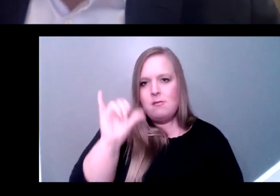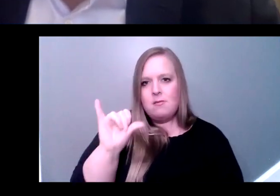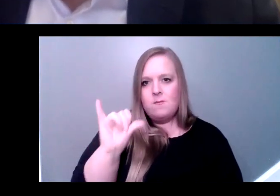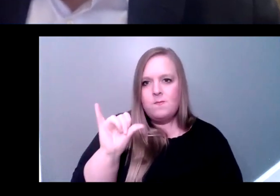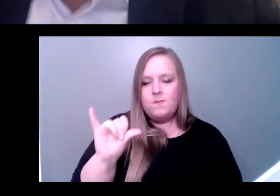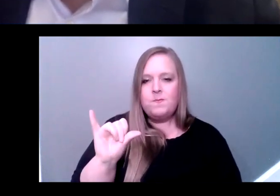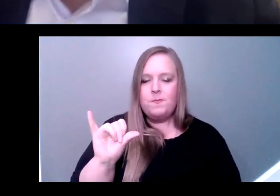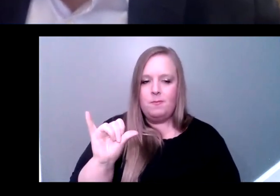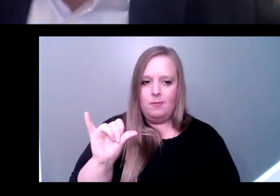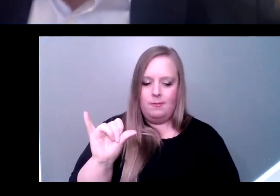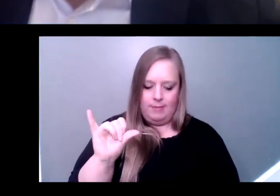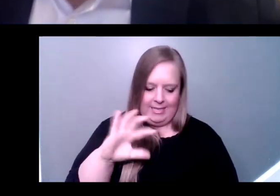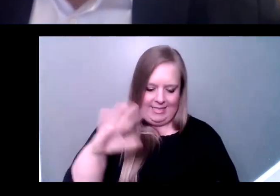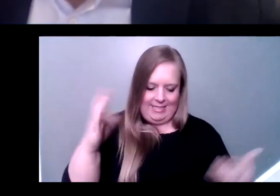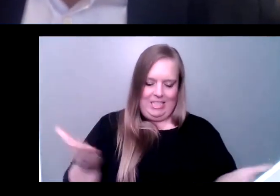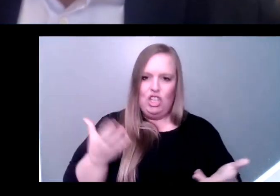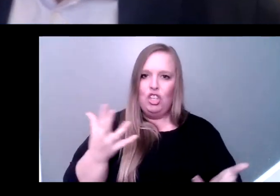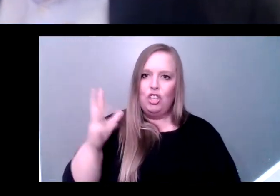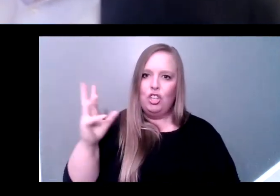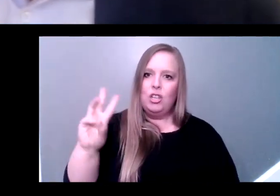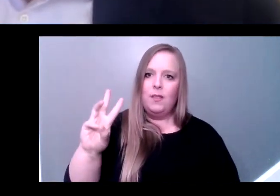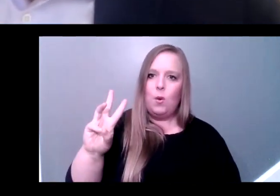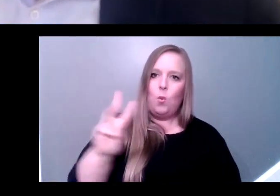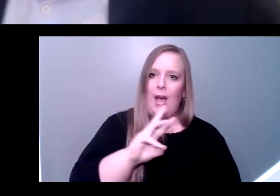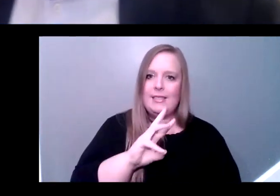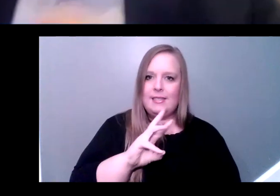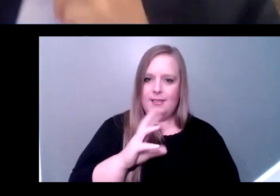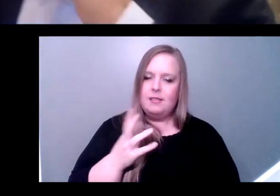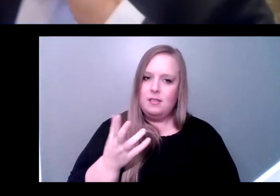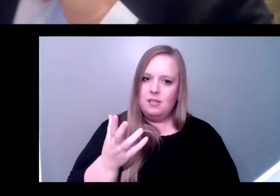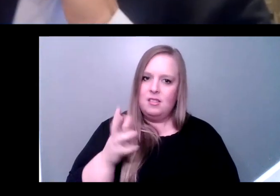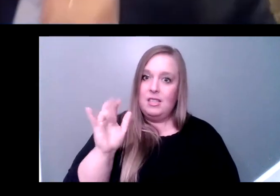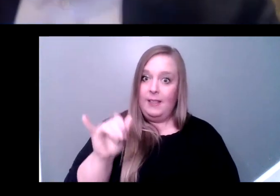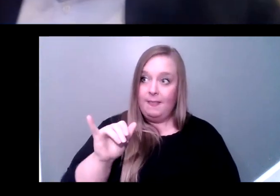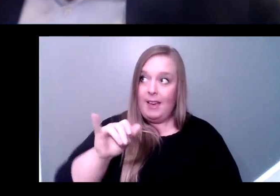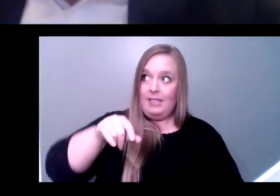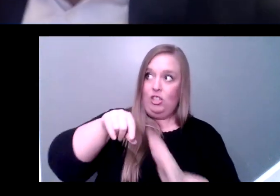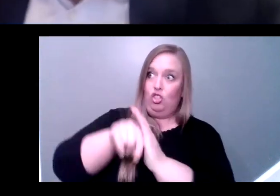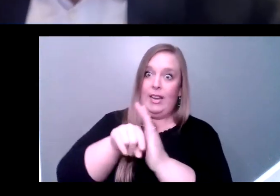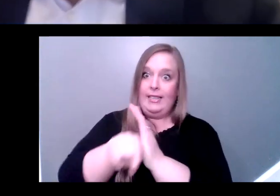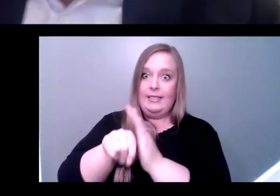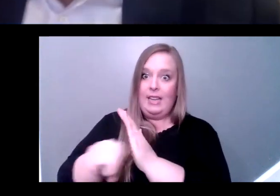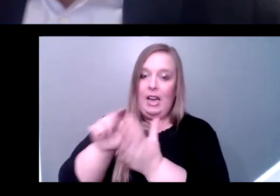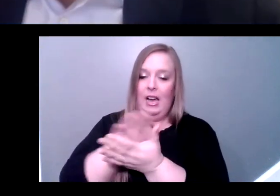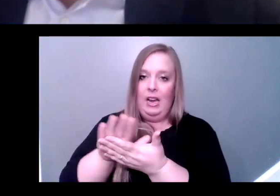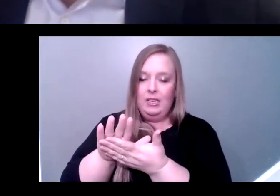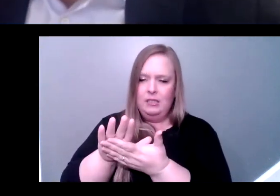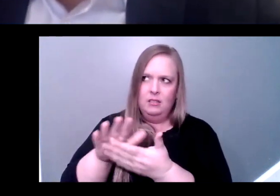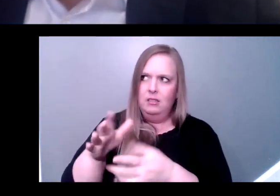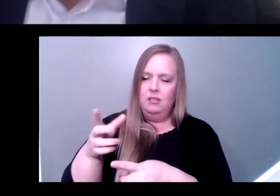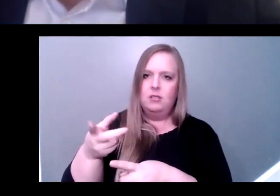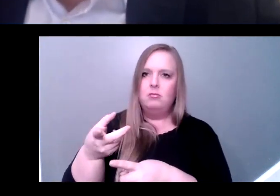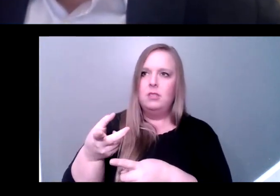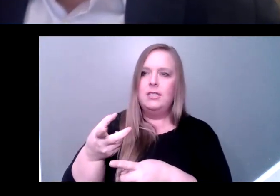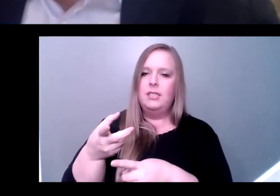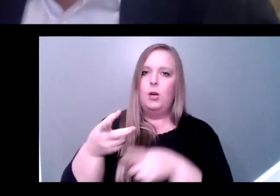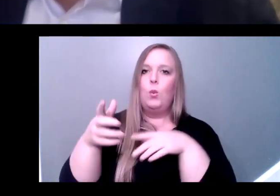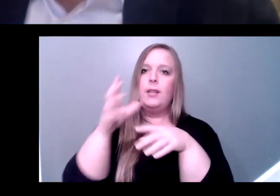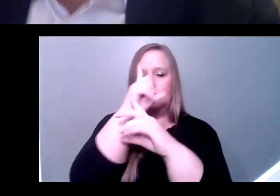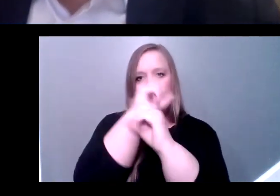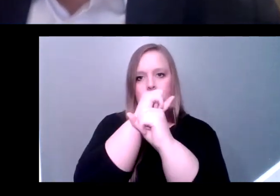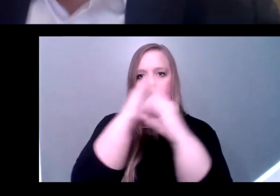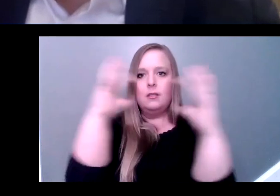gave victims a platform to speak of the horrors, and it held the